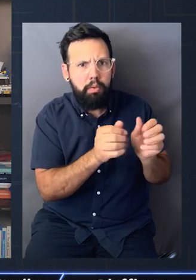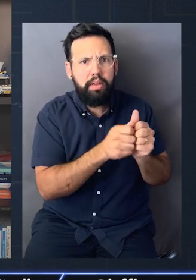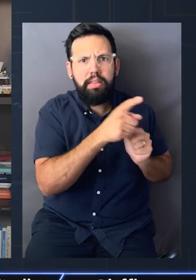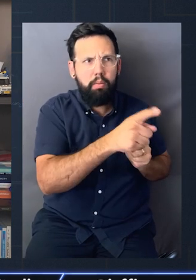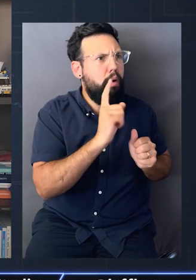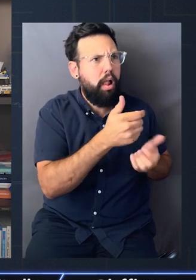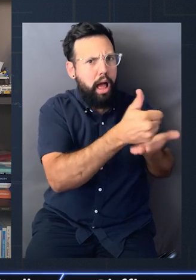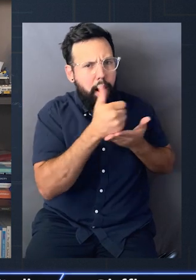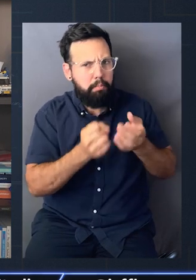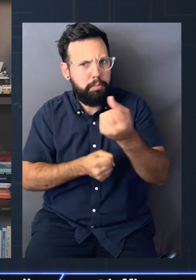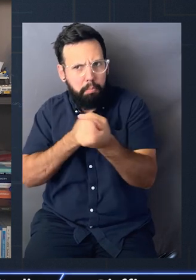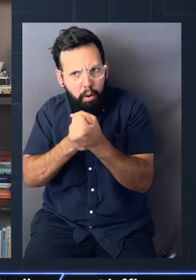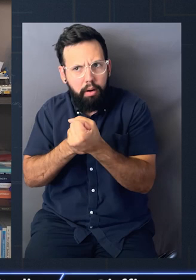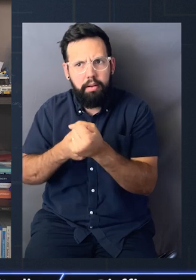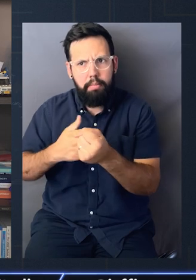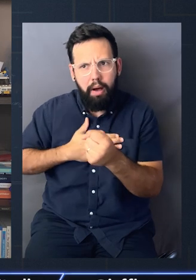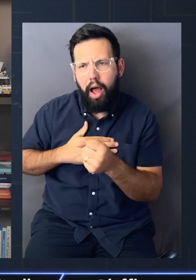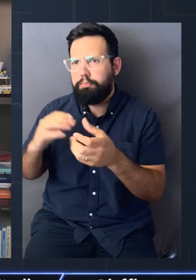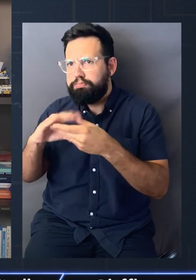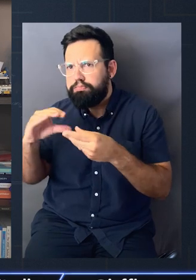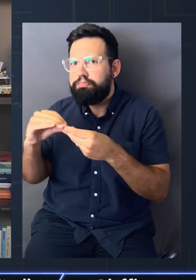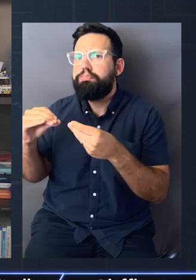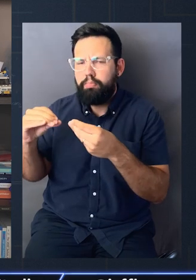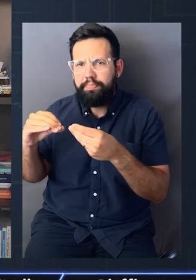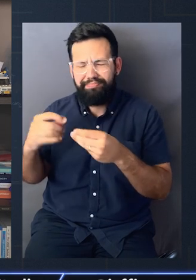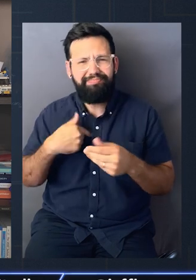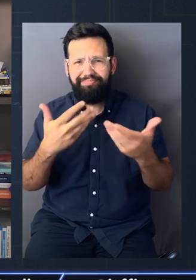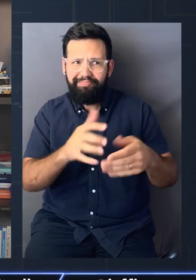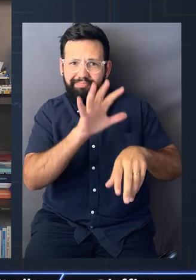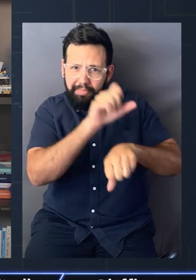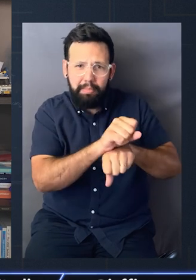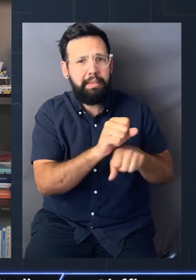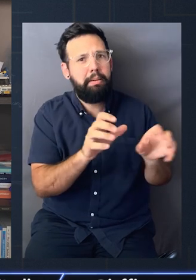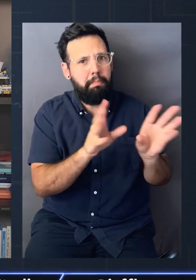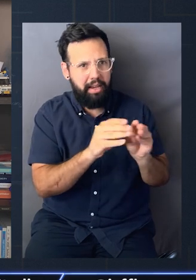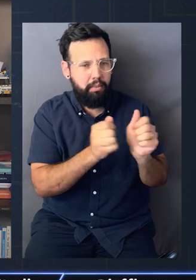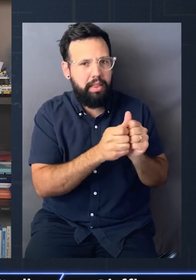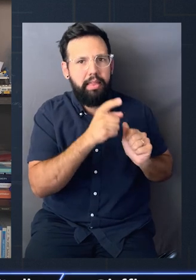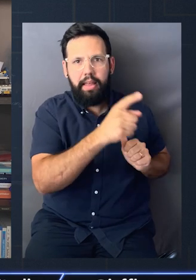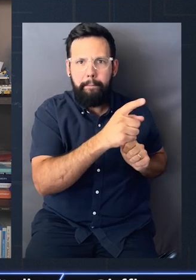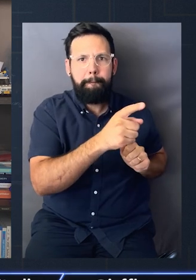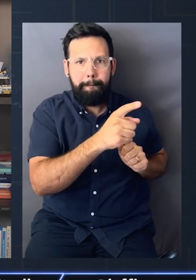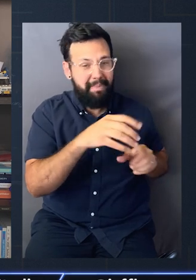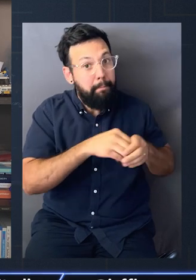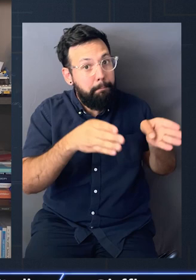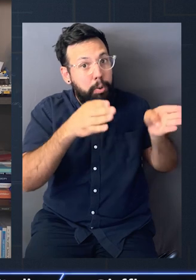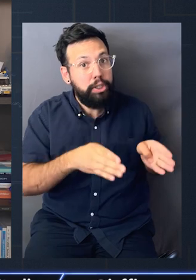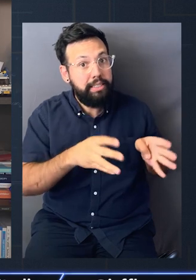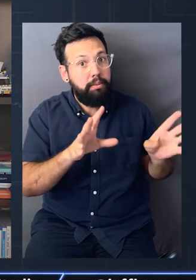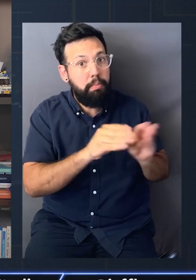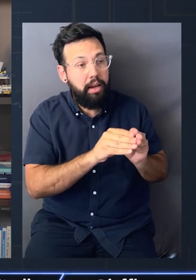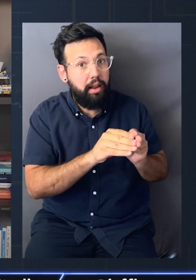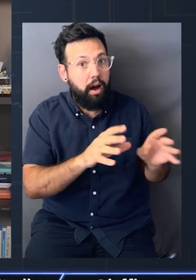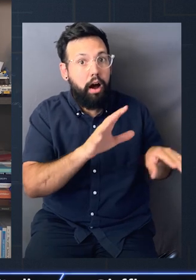to right this wrong. I book a meeting with them and to make it really, really clear that I'm serious, I book it an